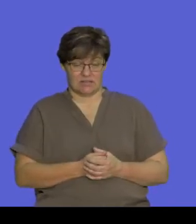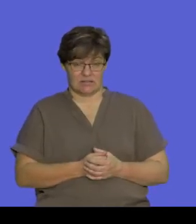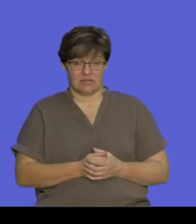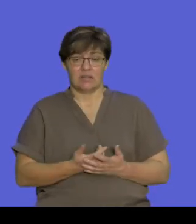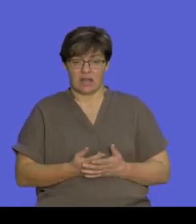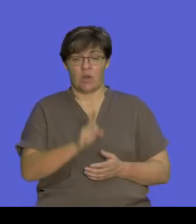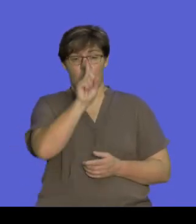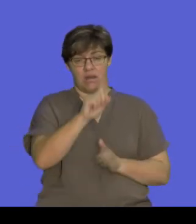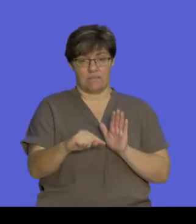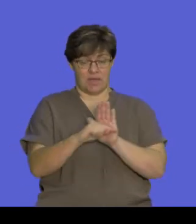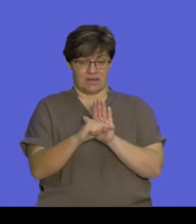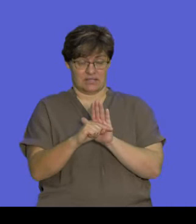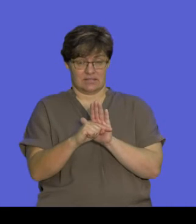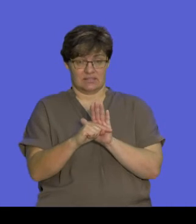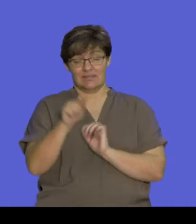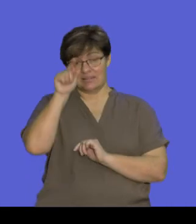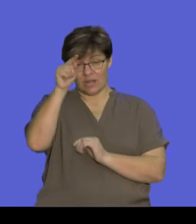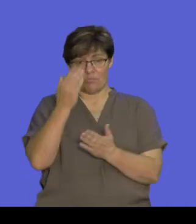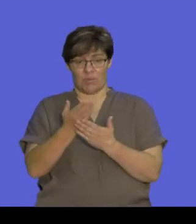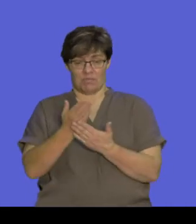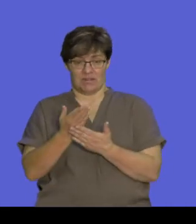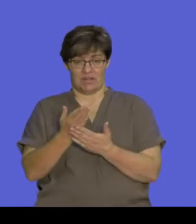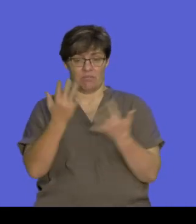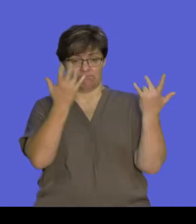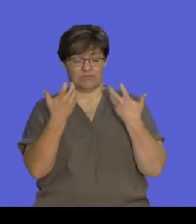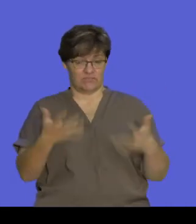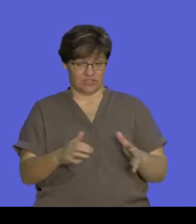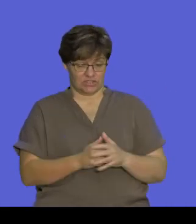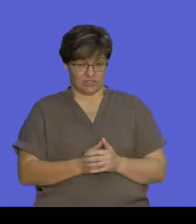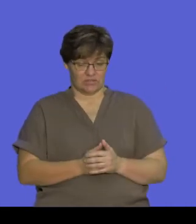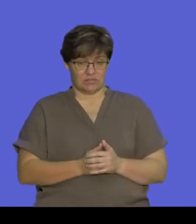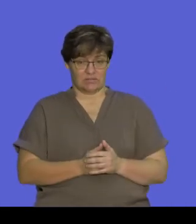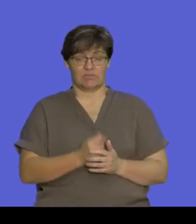minus that probability that we've just worked out, which was red-red